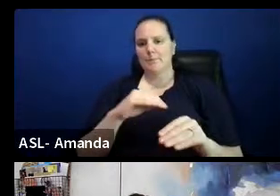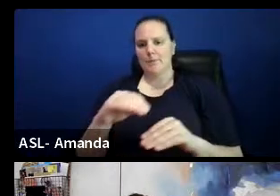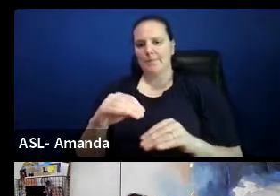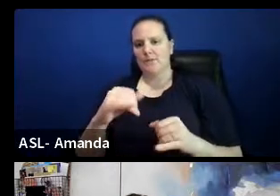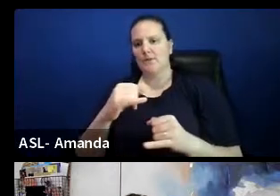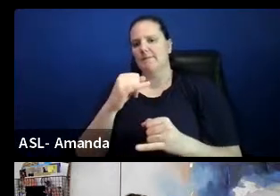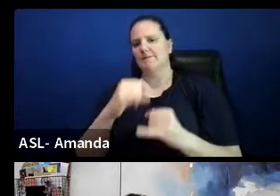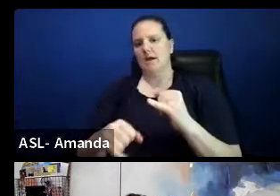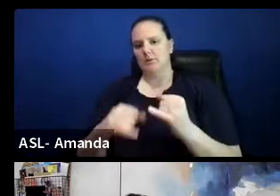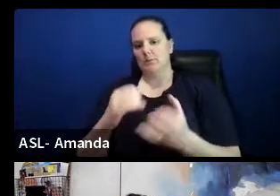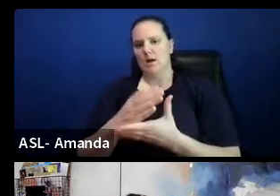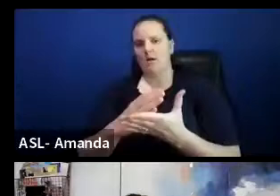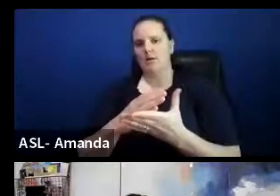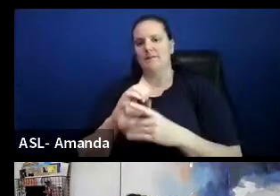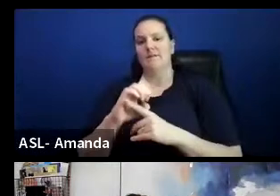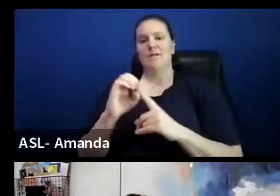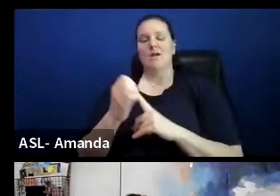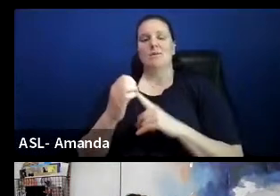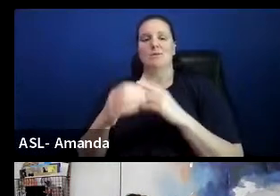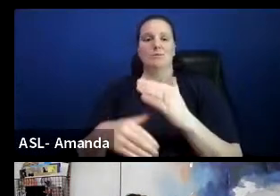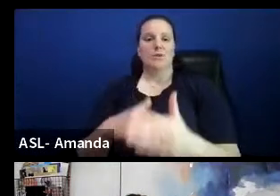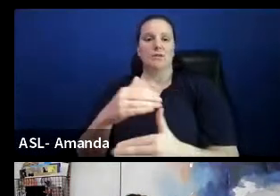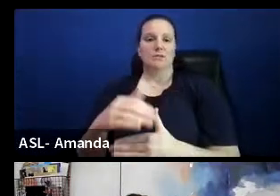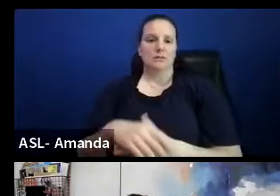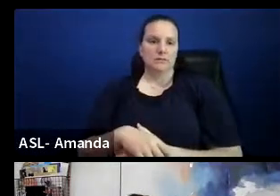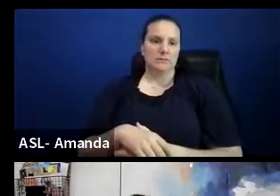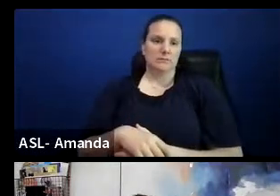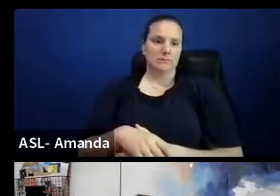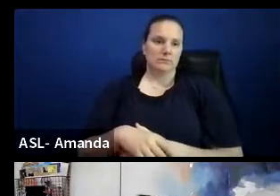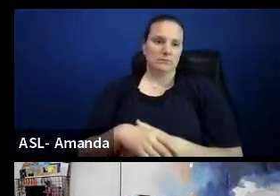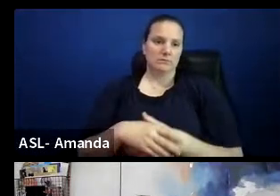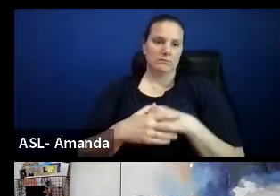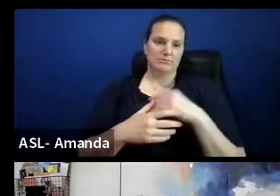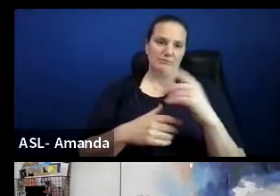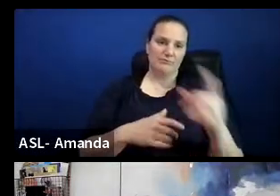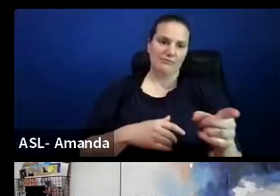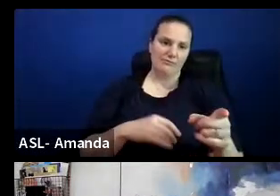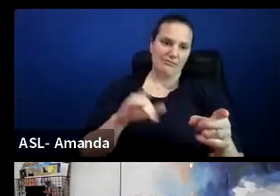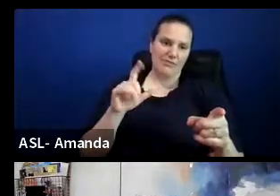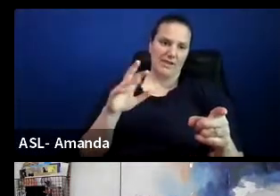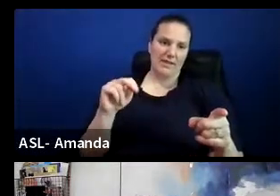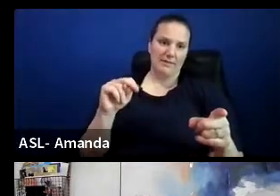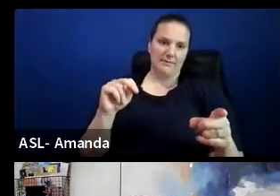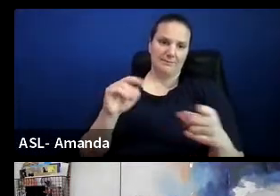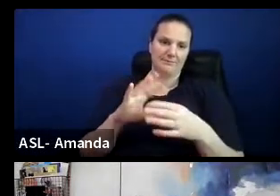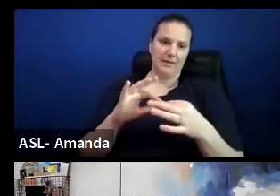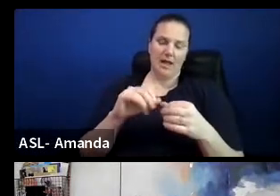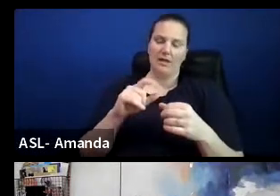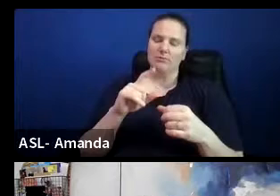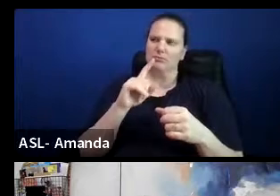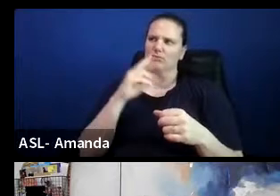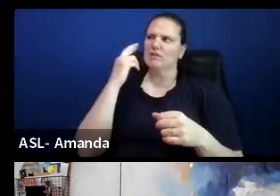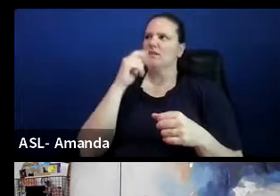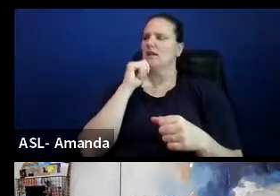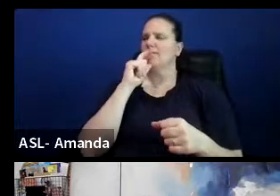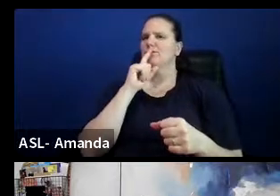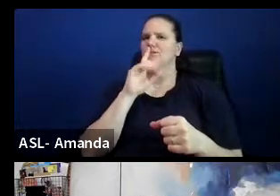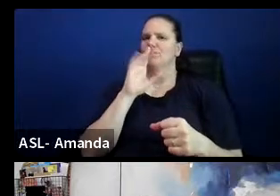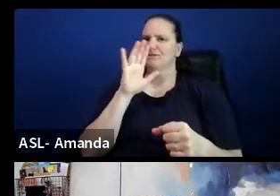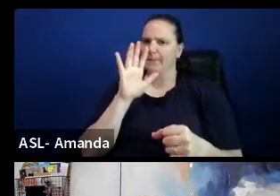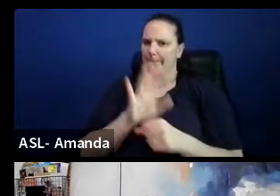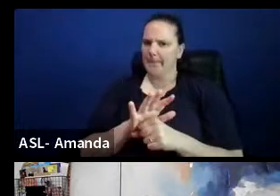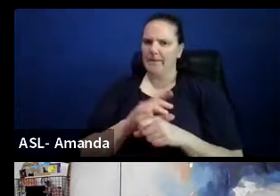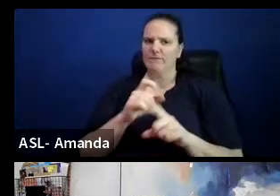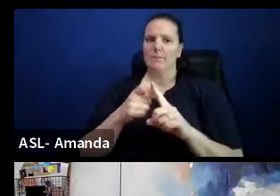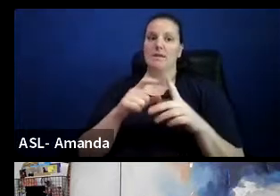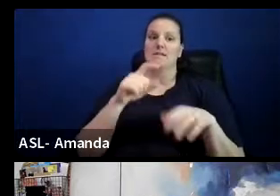the environmental process. So I realize this is not a firm commitment, but estimated time from the